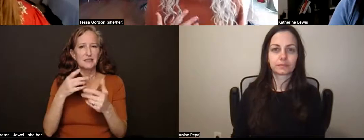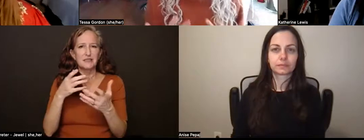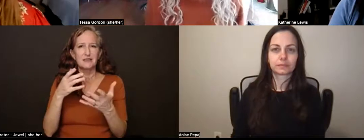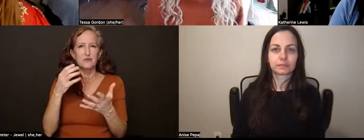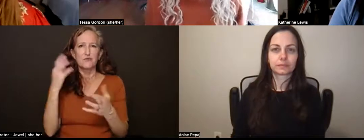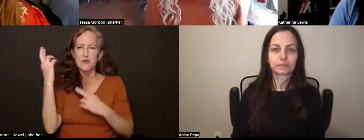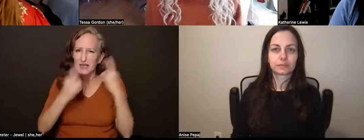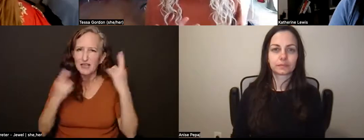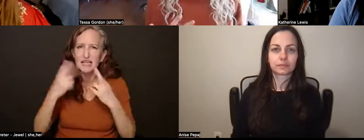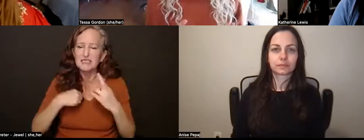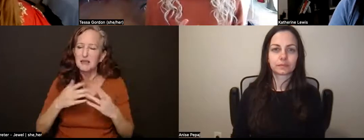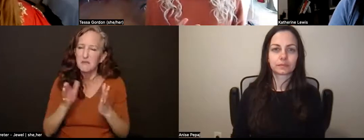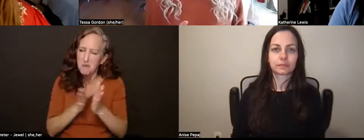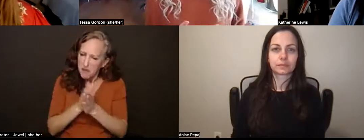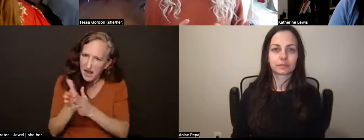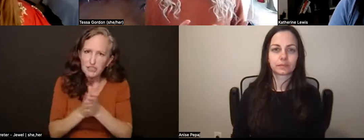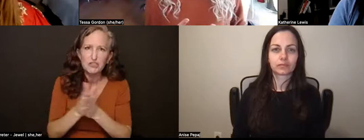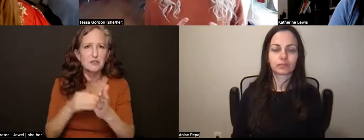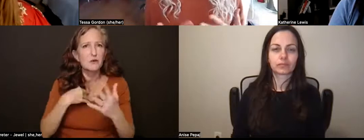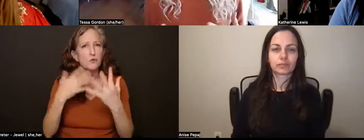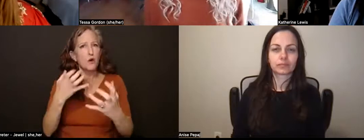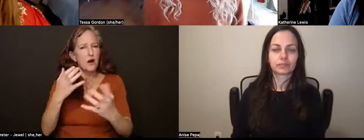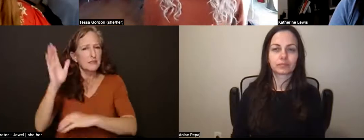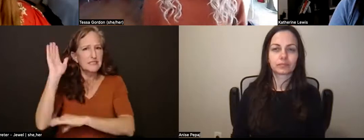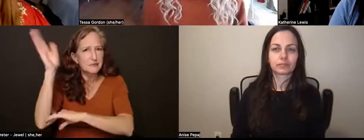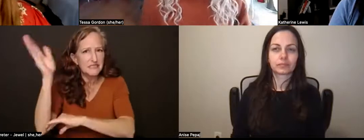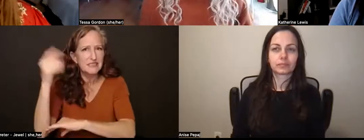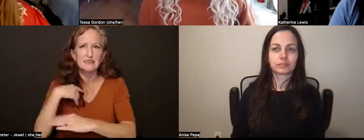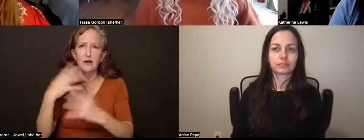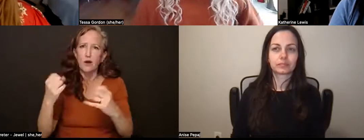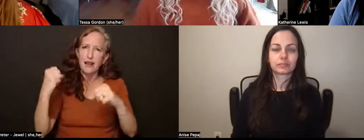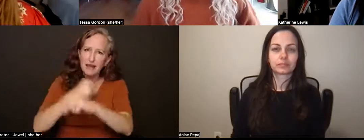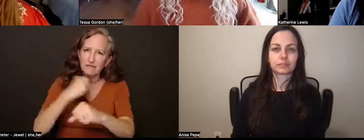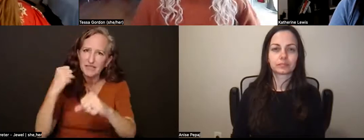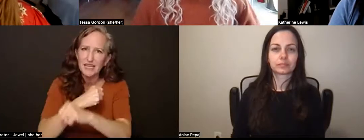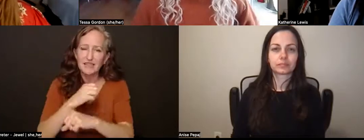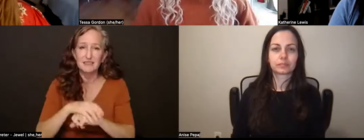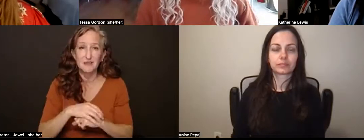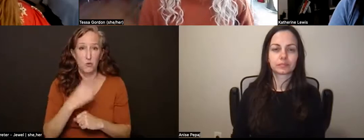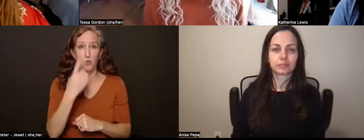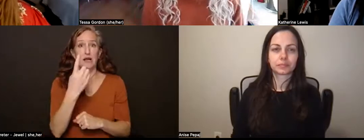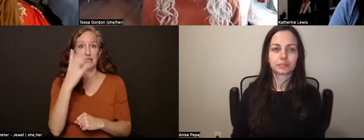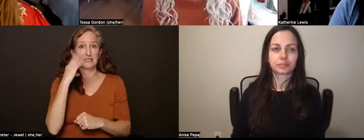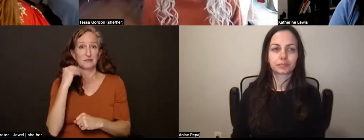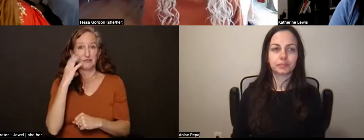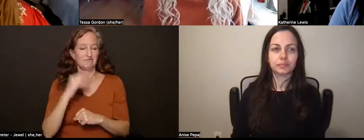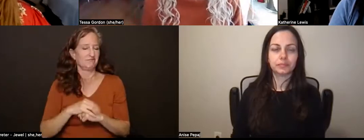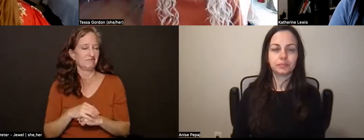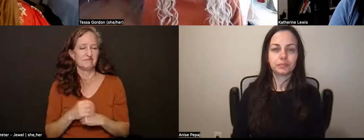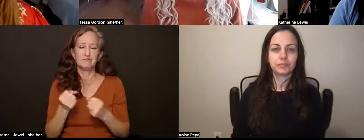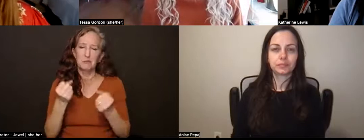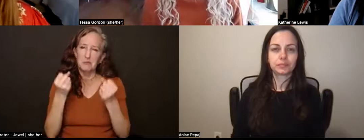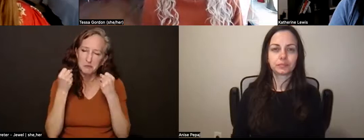and feel passionate about this. And I don't know that there was one experience. I've had many experiences with